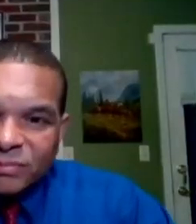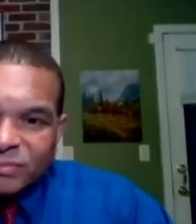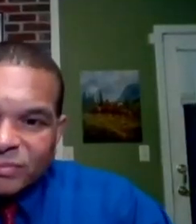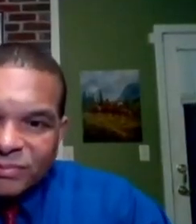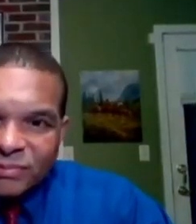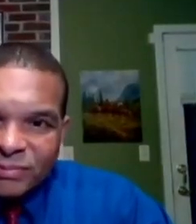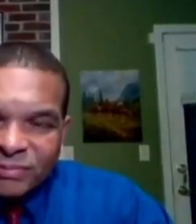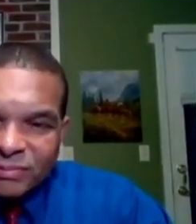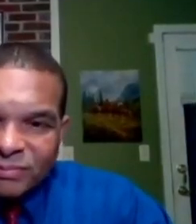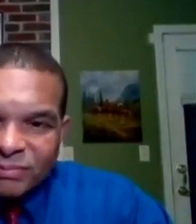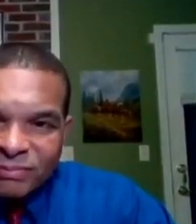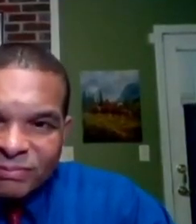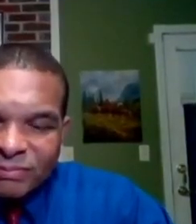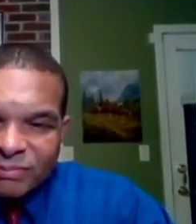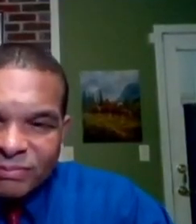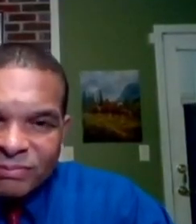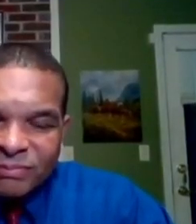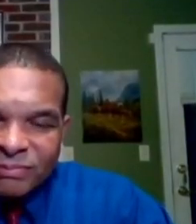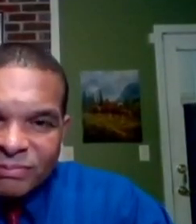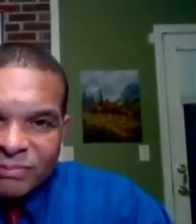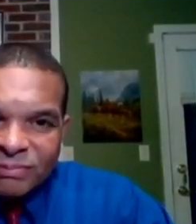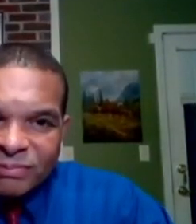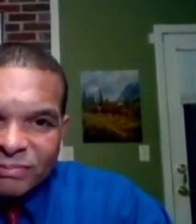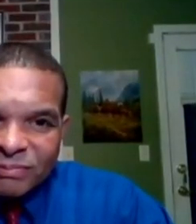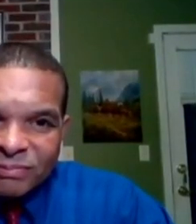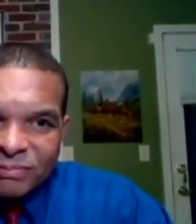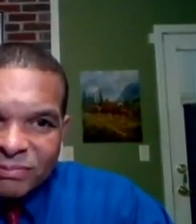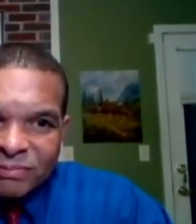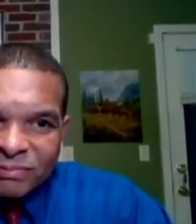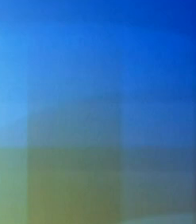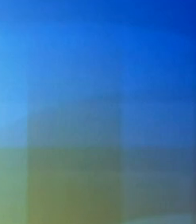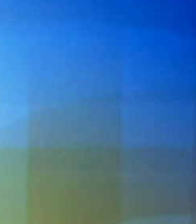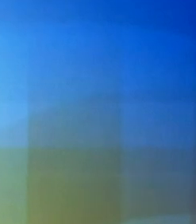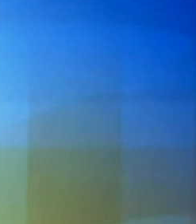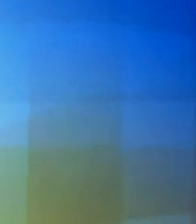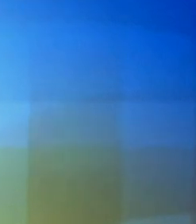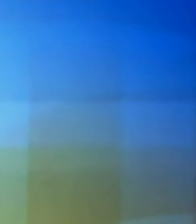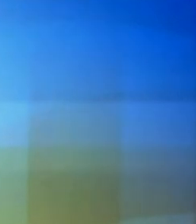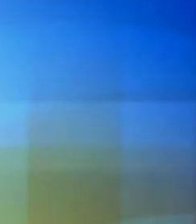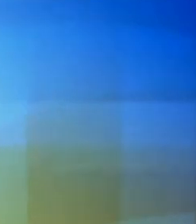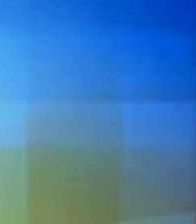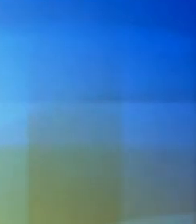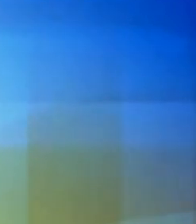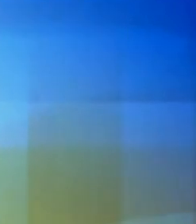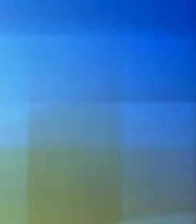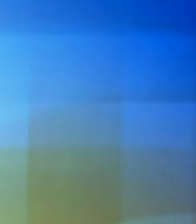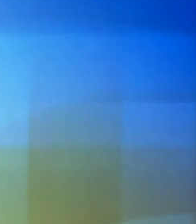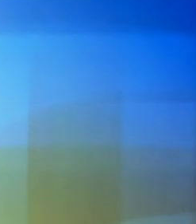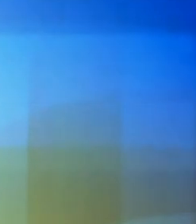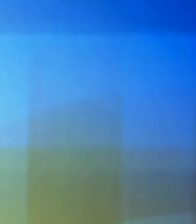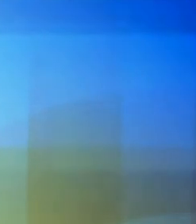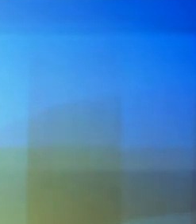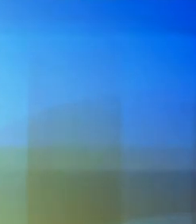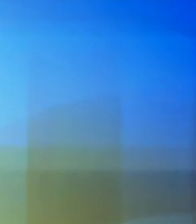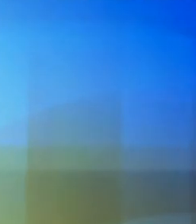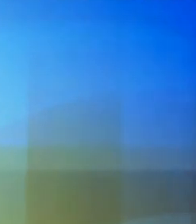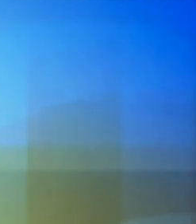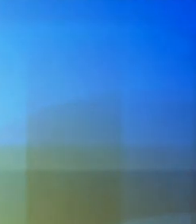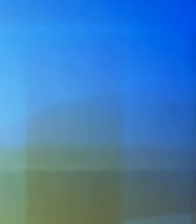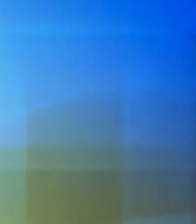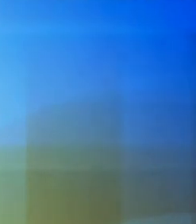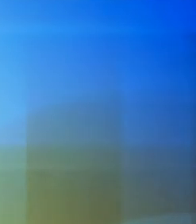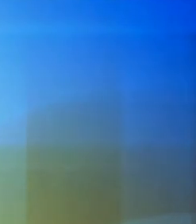working for the New York Times, and best wishes there. A stockpile of chemical weapons that has been sitting in